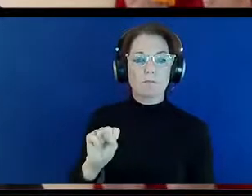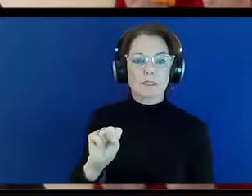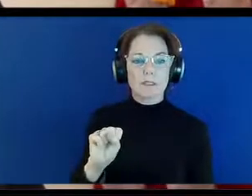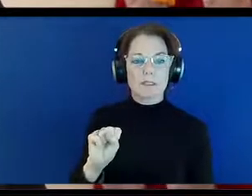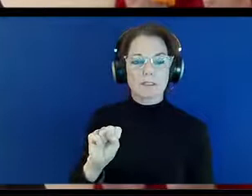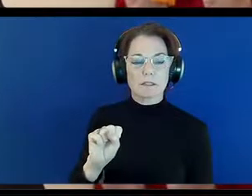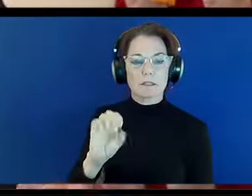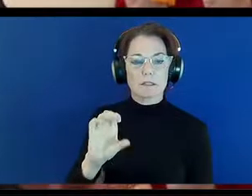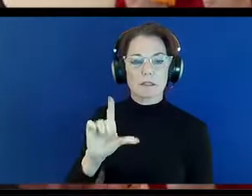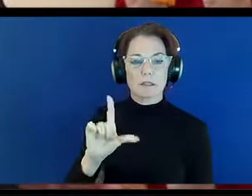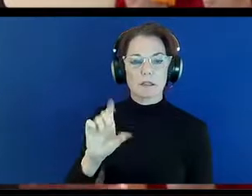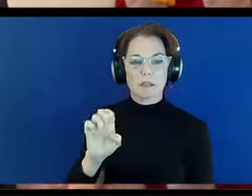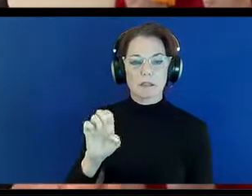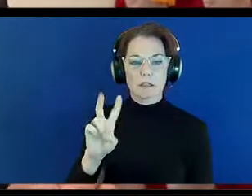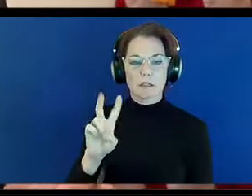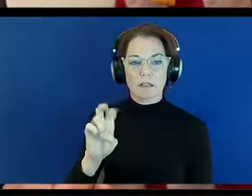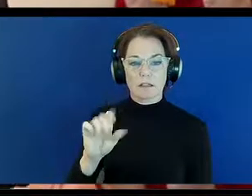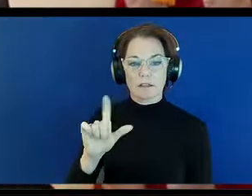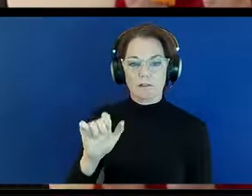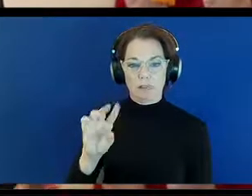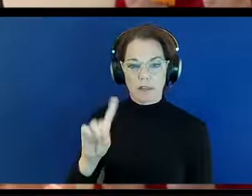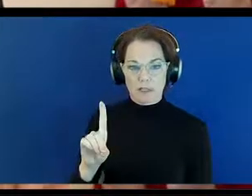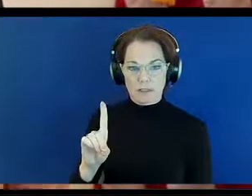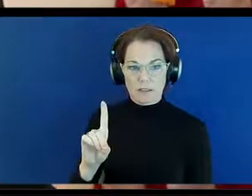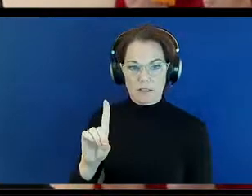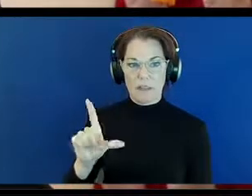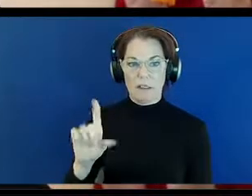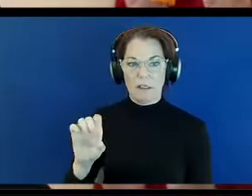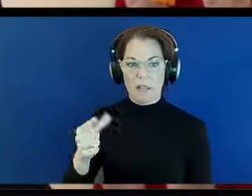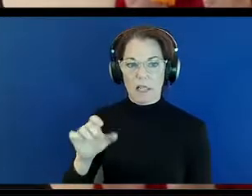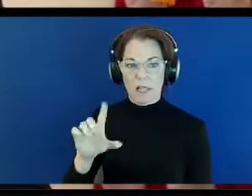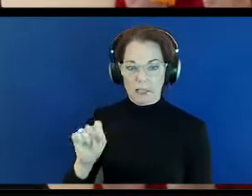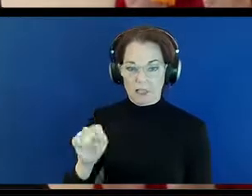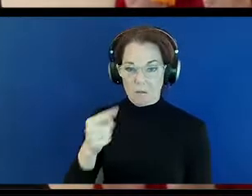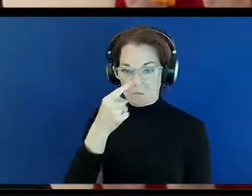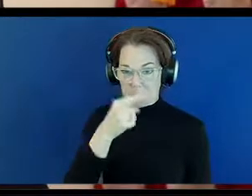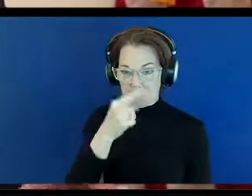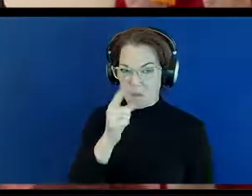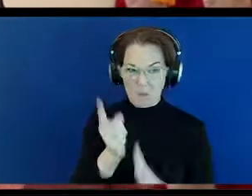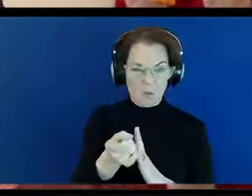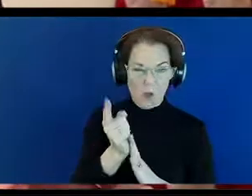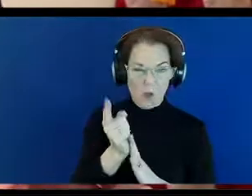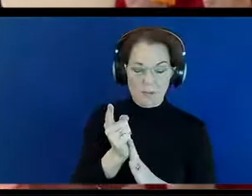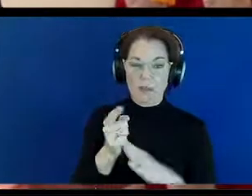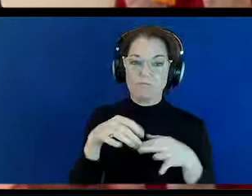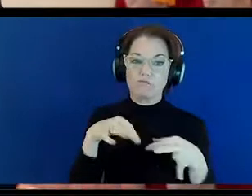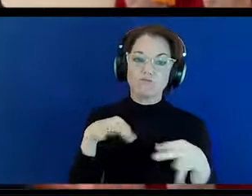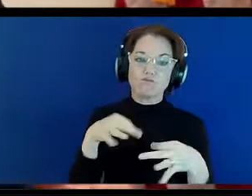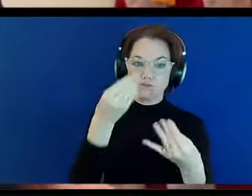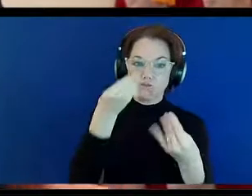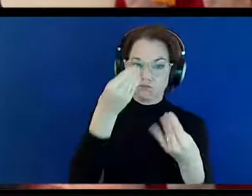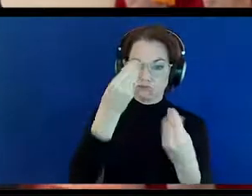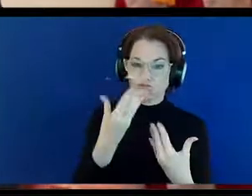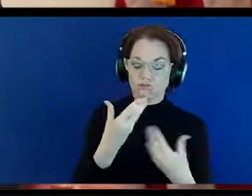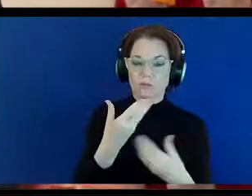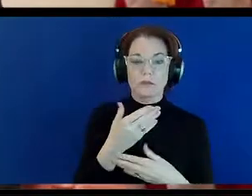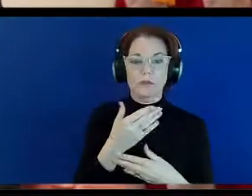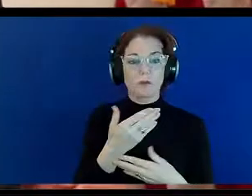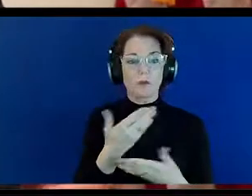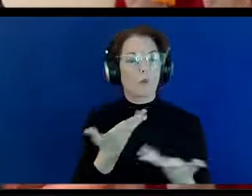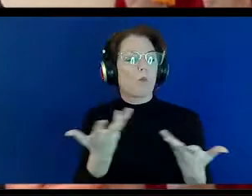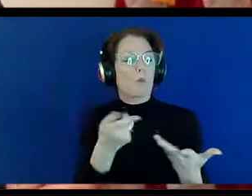Leget, and let's go through to where each of you take maybe a minute or so and tell me what you hear most